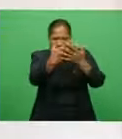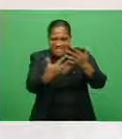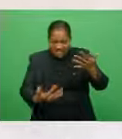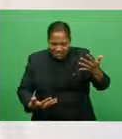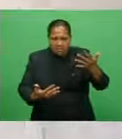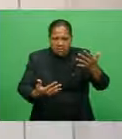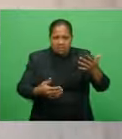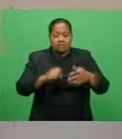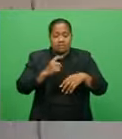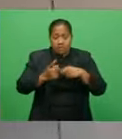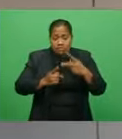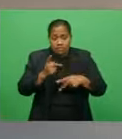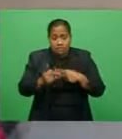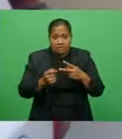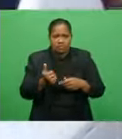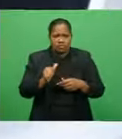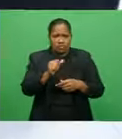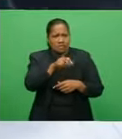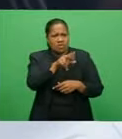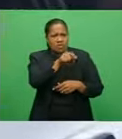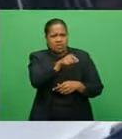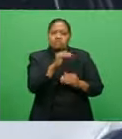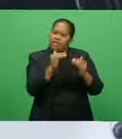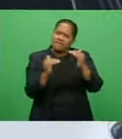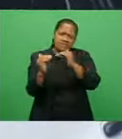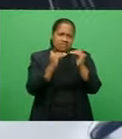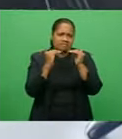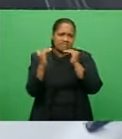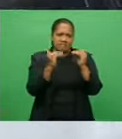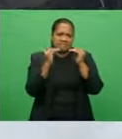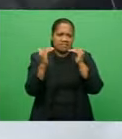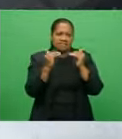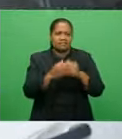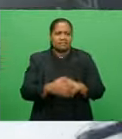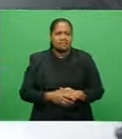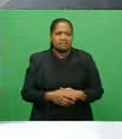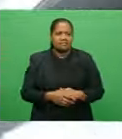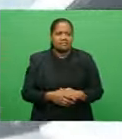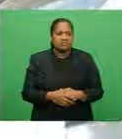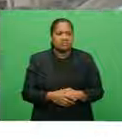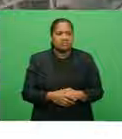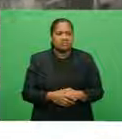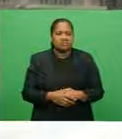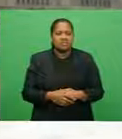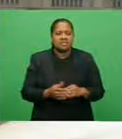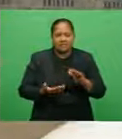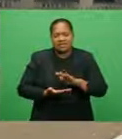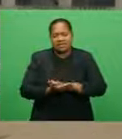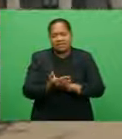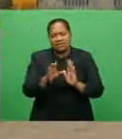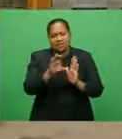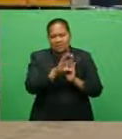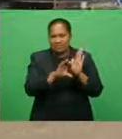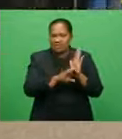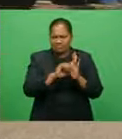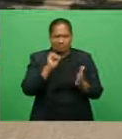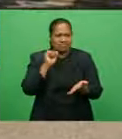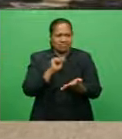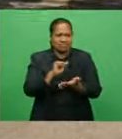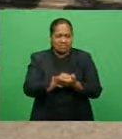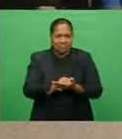process used to charge Kunawave was fair and the accused was accorded his rights under the Constitution. He then ruled the